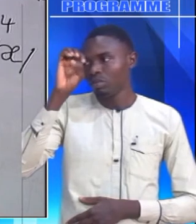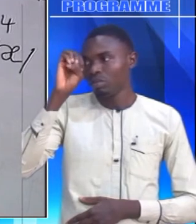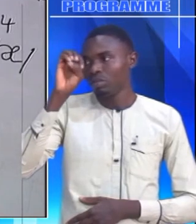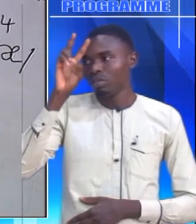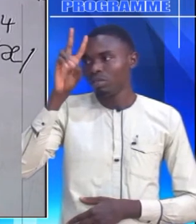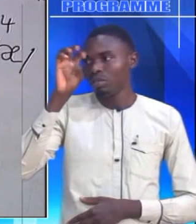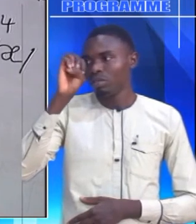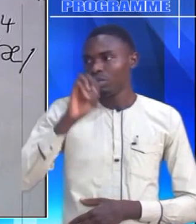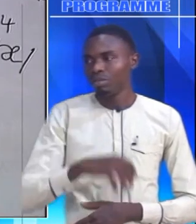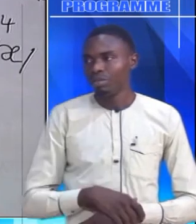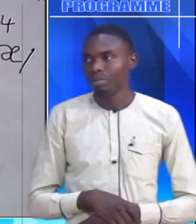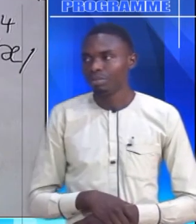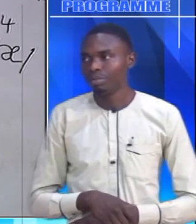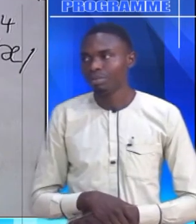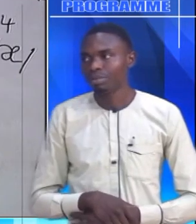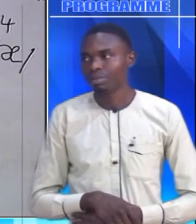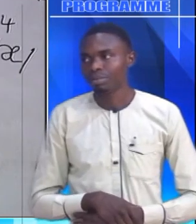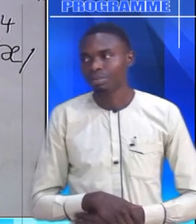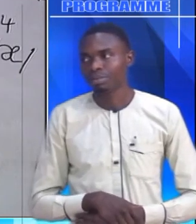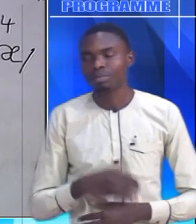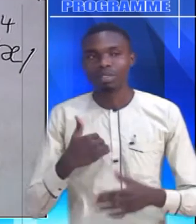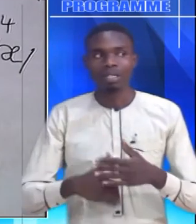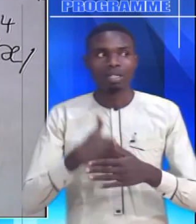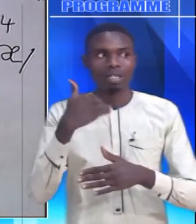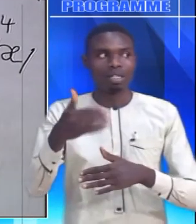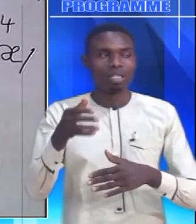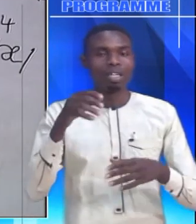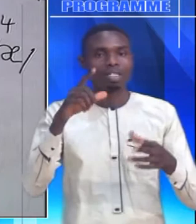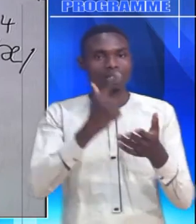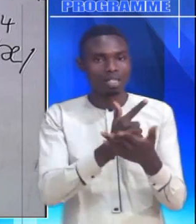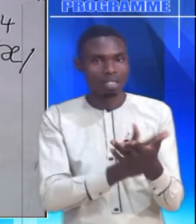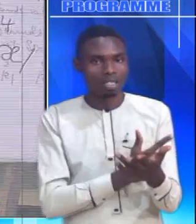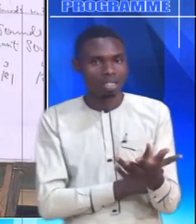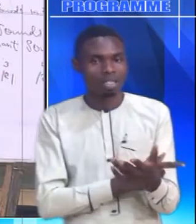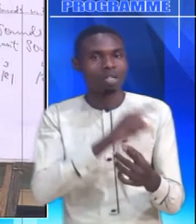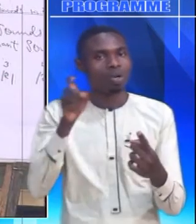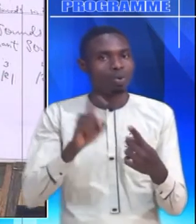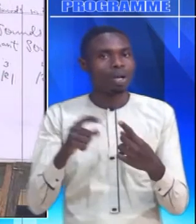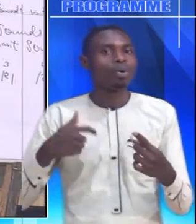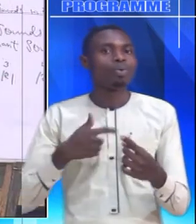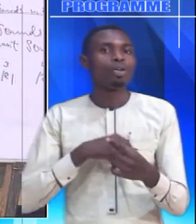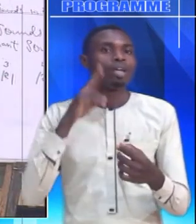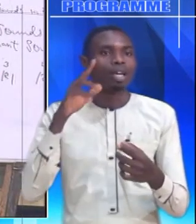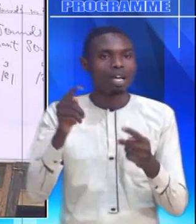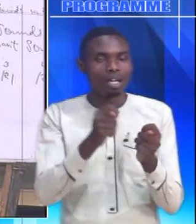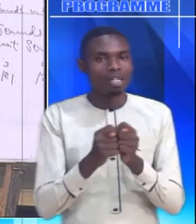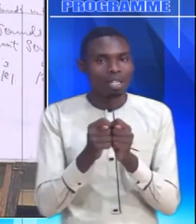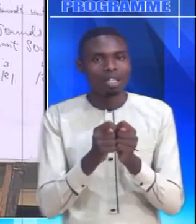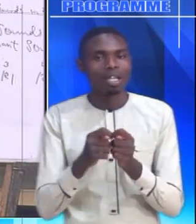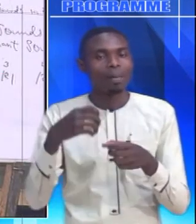And next lesson, when we are together, please make sure you have your either